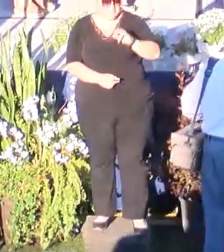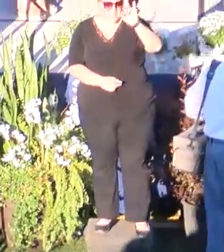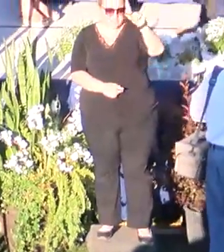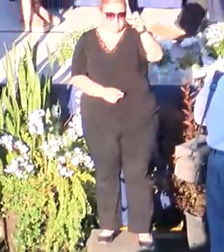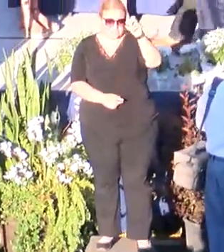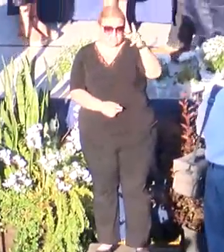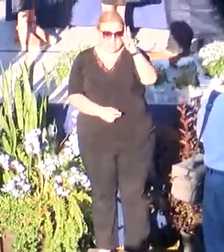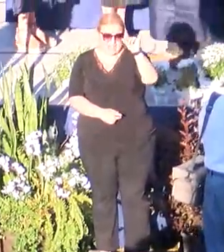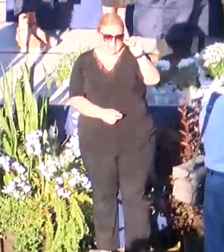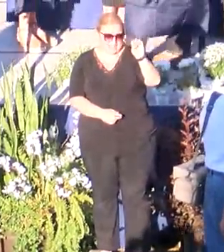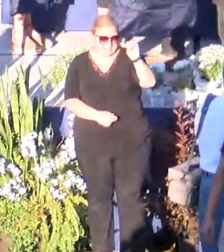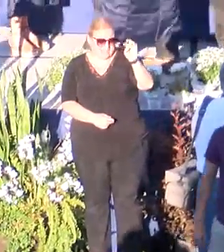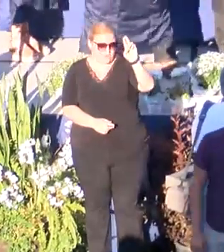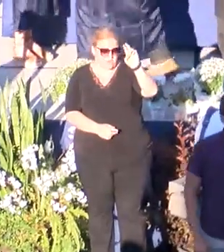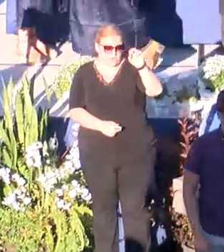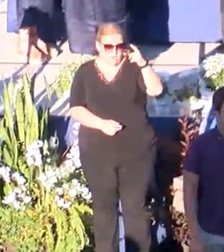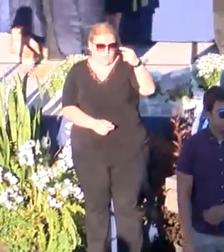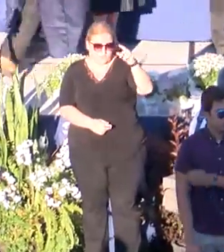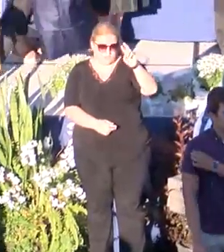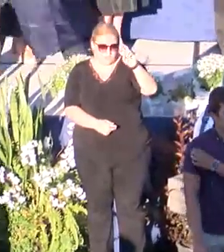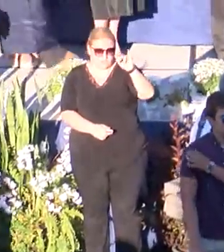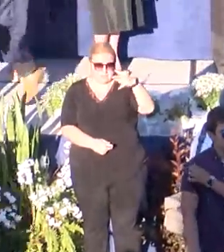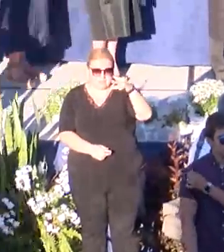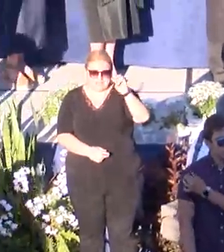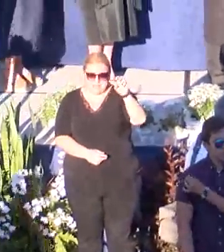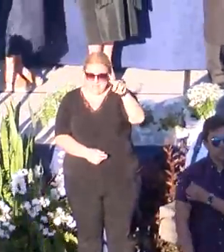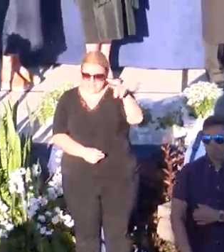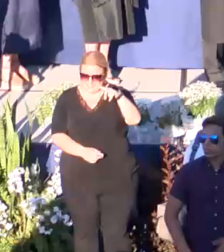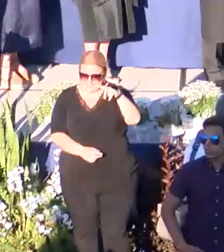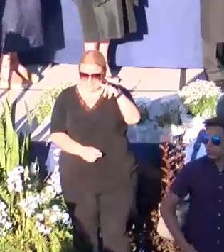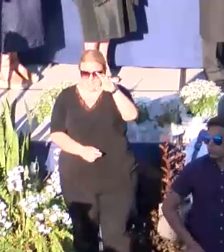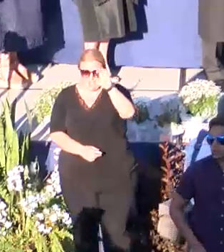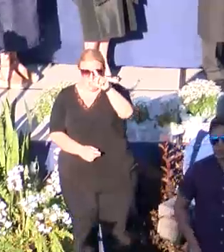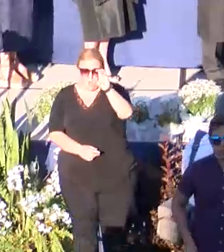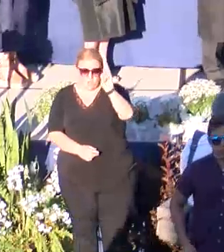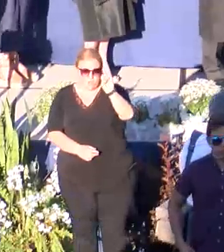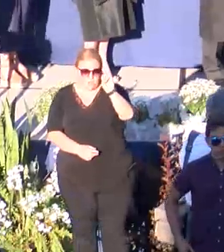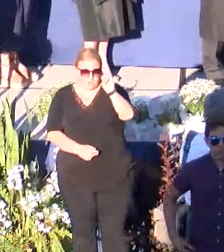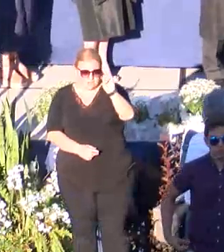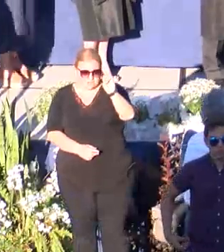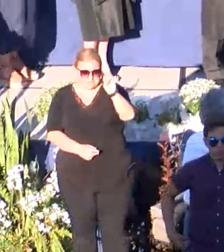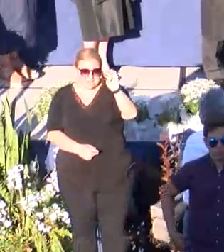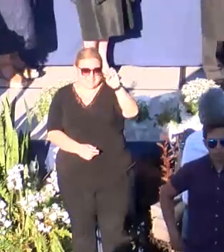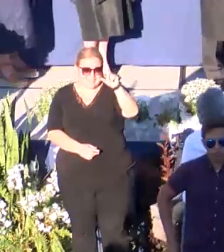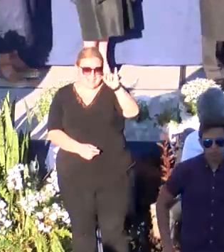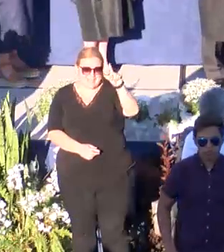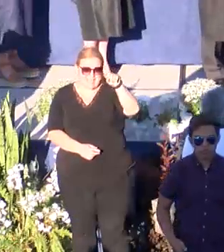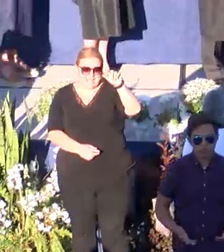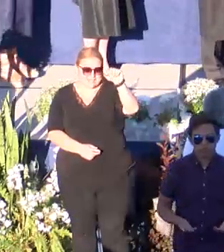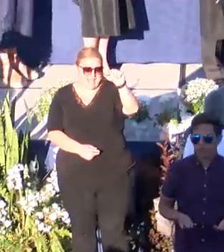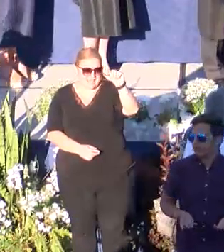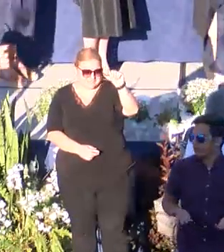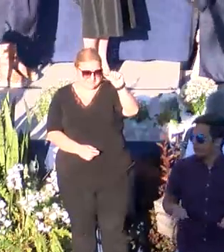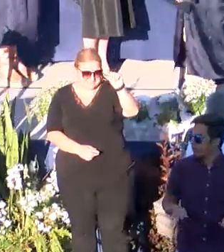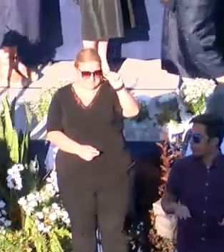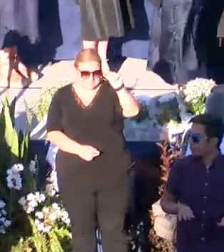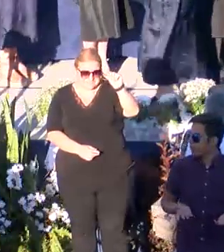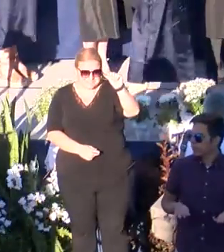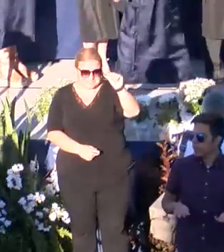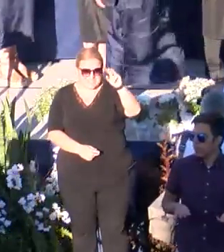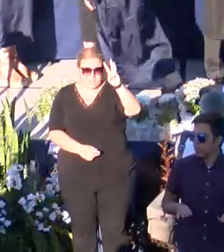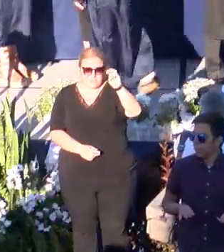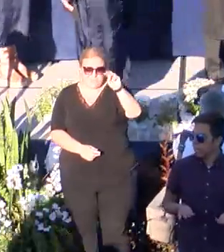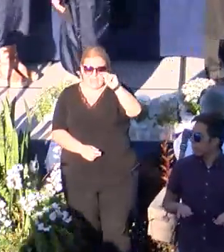Jacqueline Gama Rodriguez. Cole Barrow. Elizabeth Madrigal.